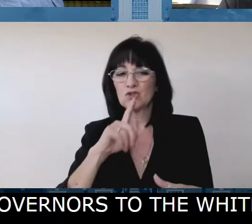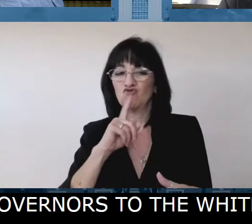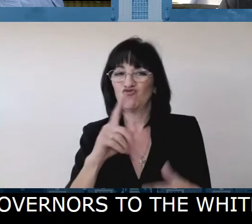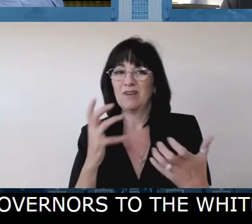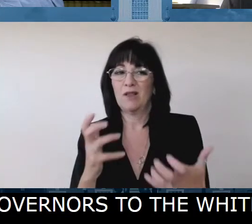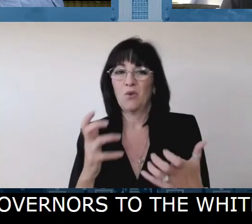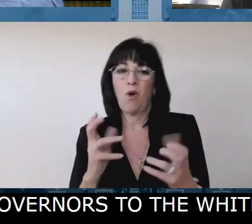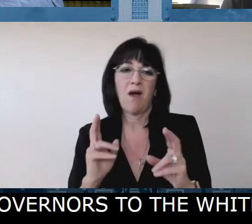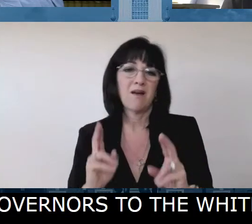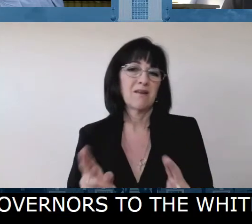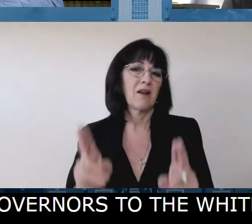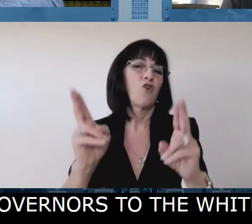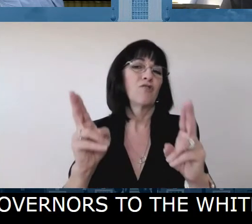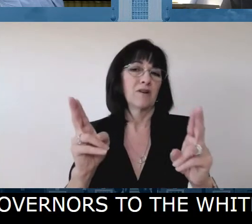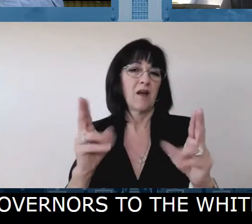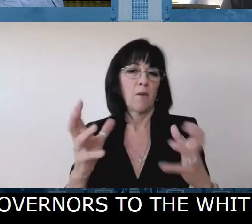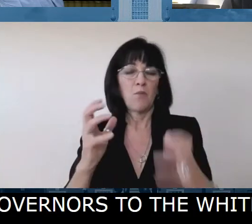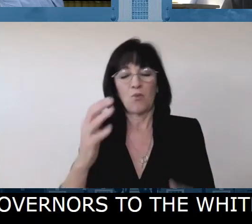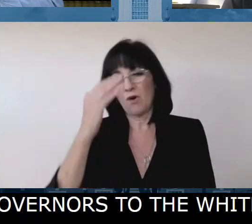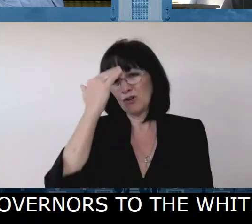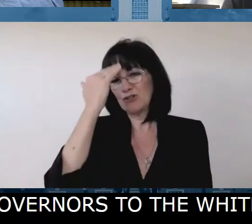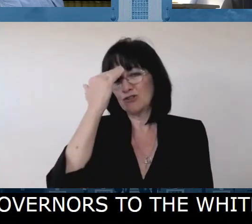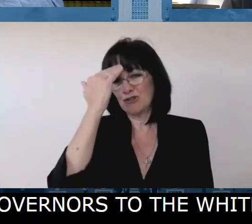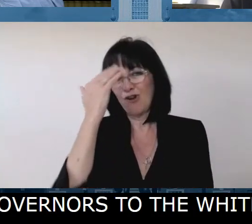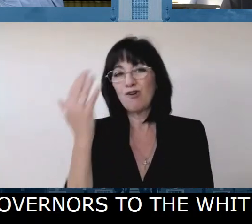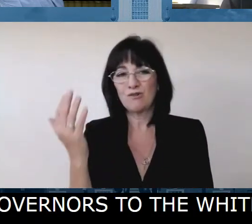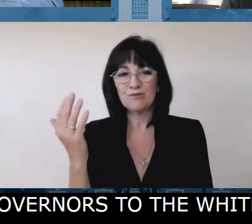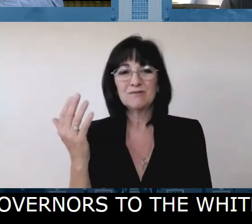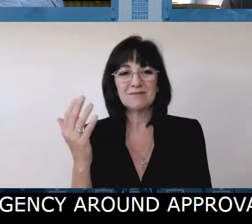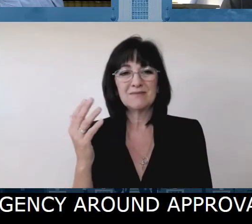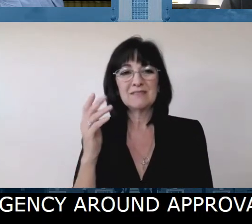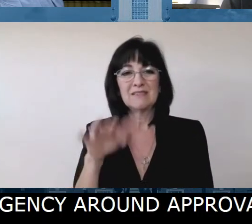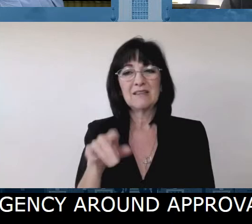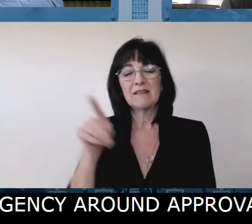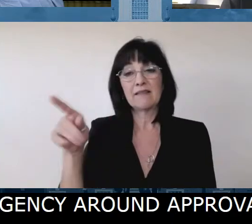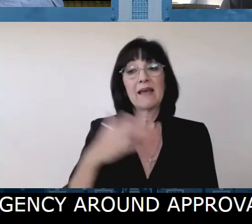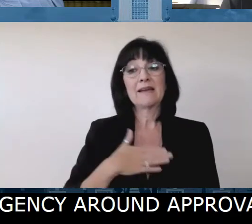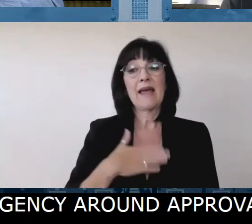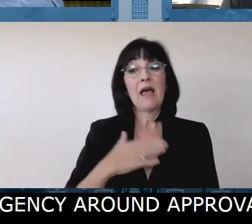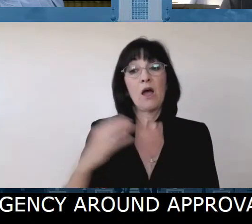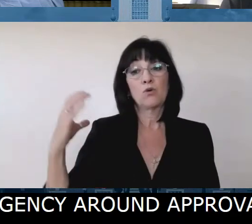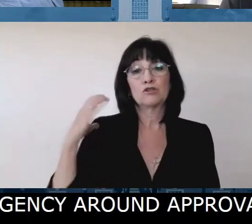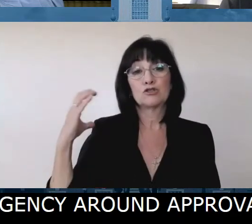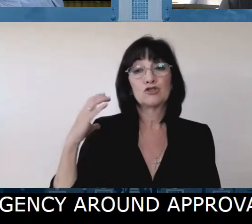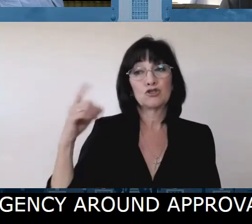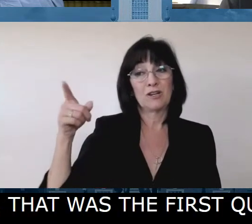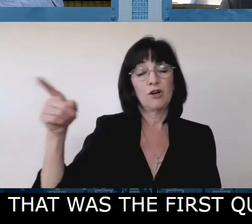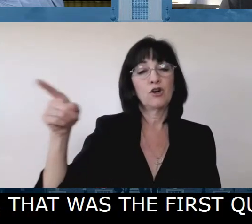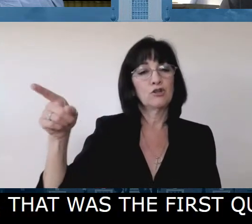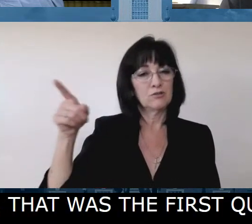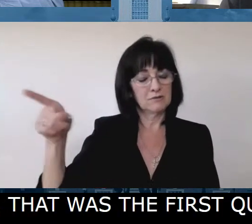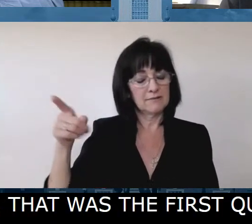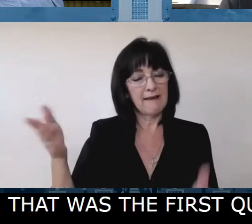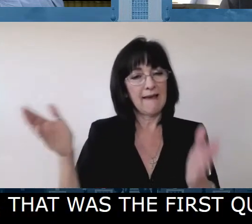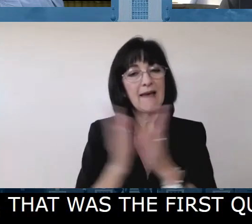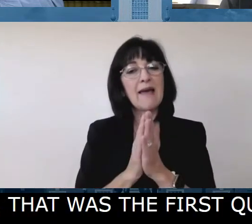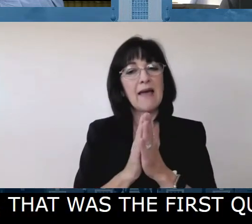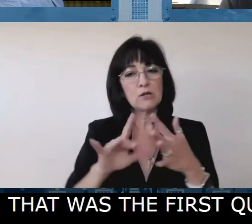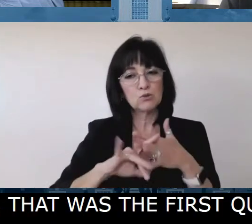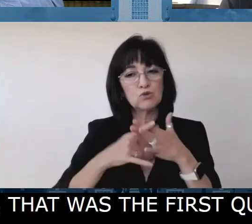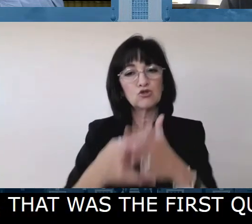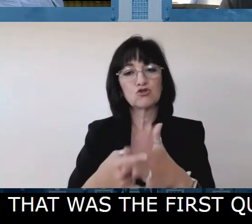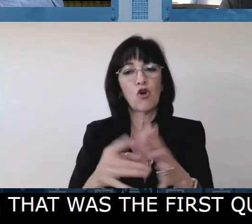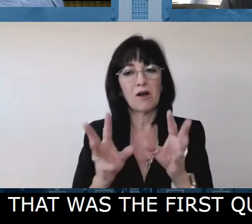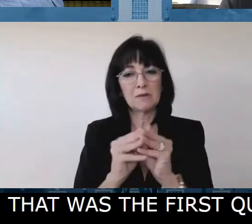That was the first question that Governor Asa Hutchinson, who is our chair now, asked to start the meeting, and